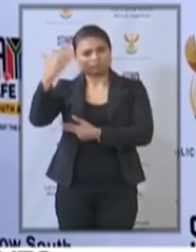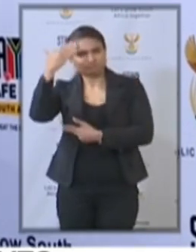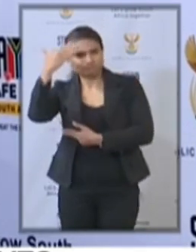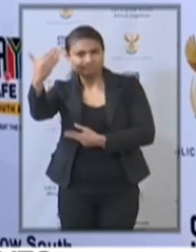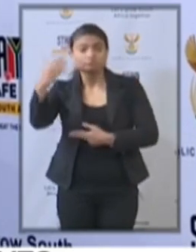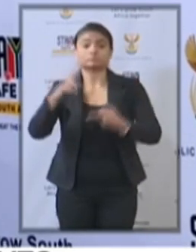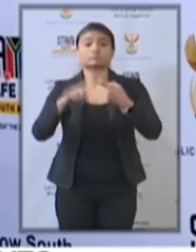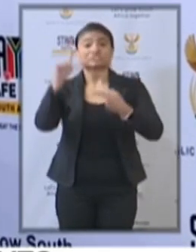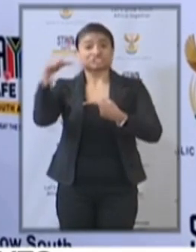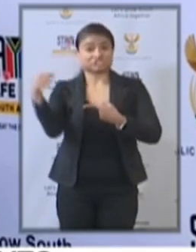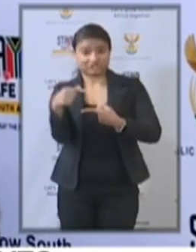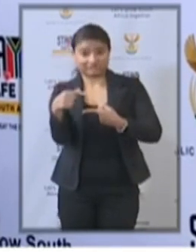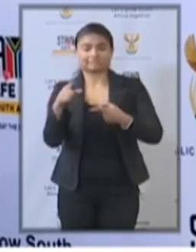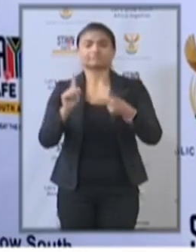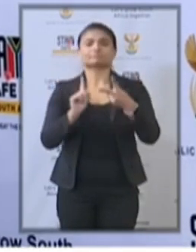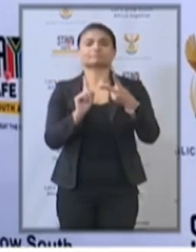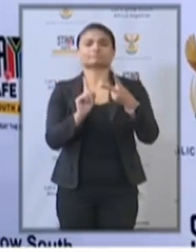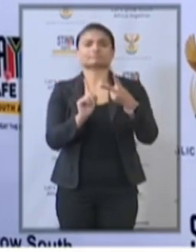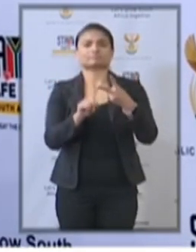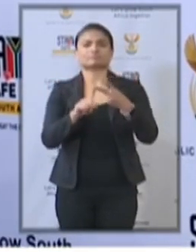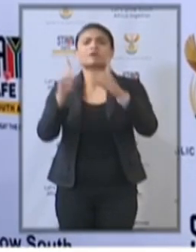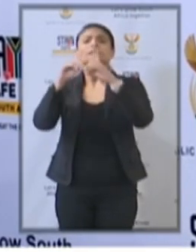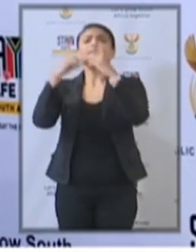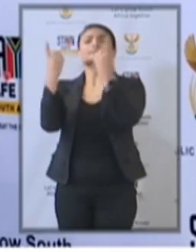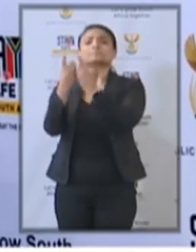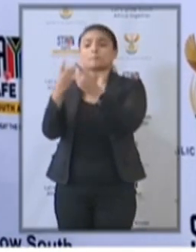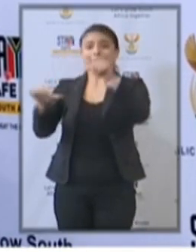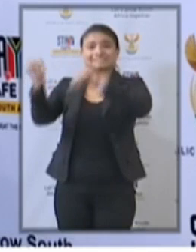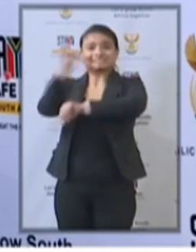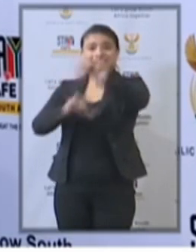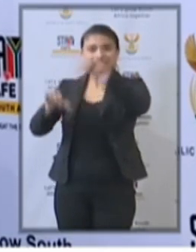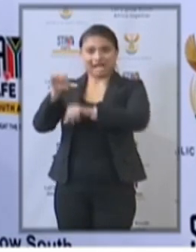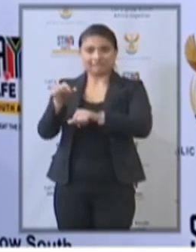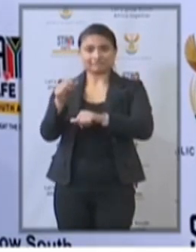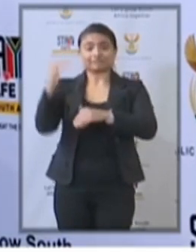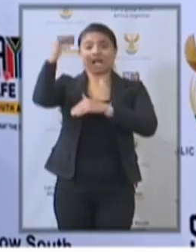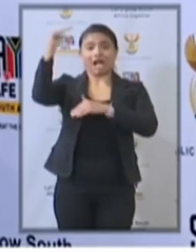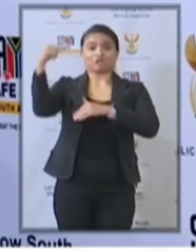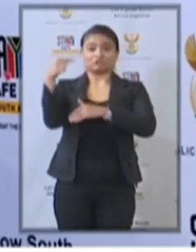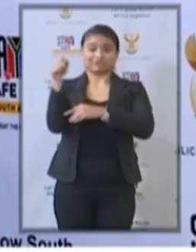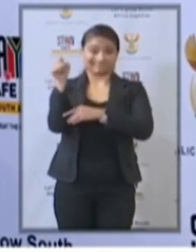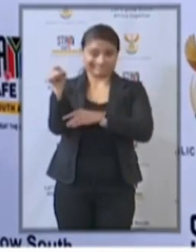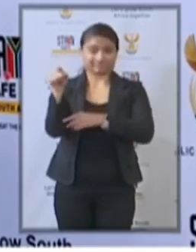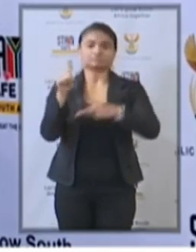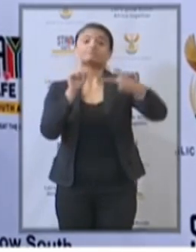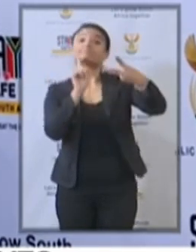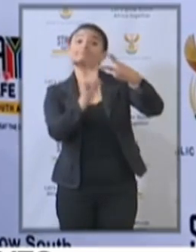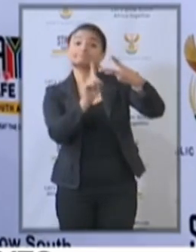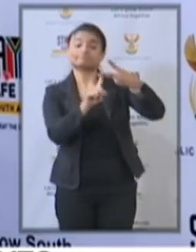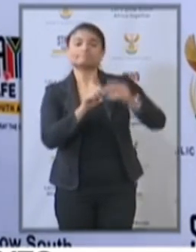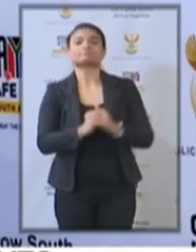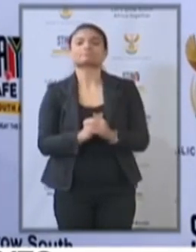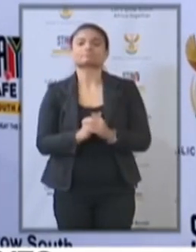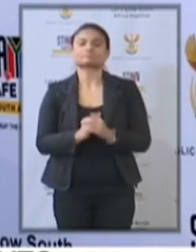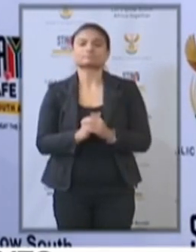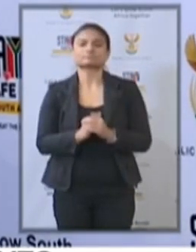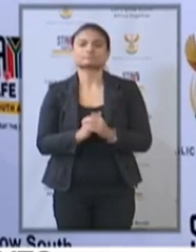Dr. Philip Jwaha, Department of Science and Innovation, and Mr. Gweb Skonde